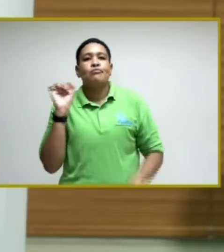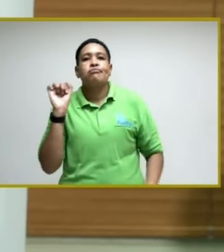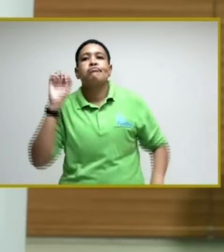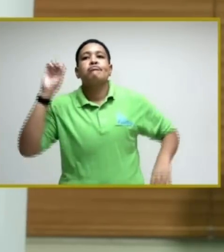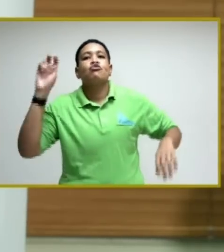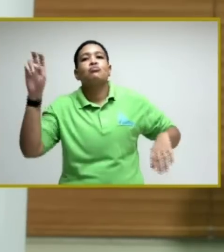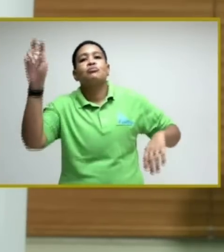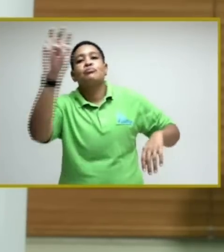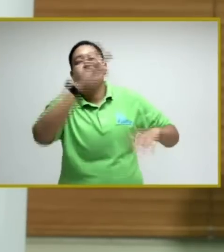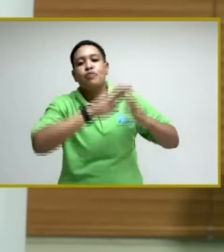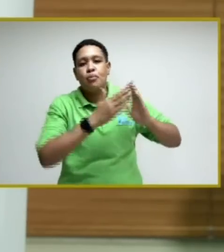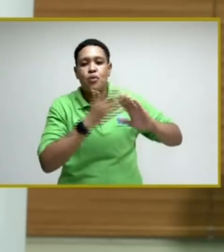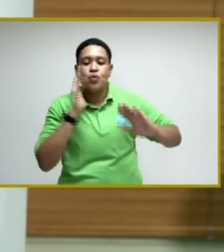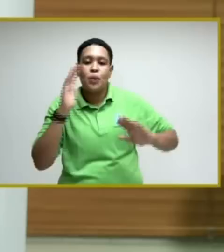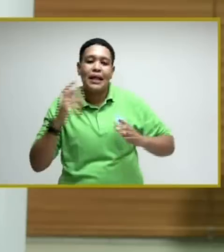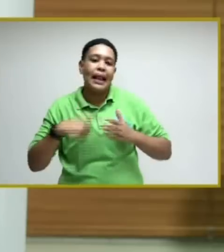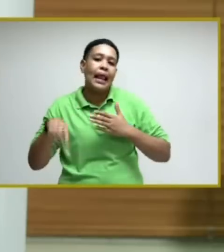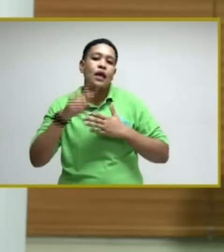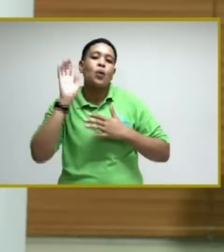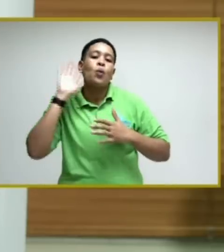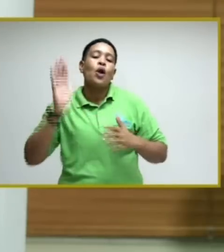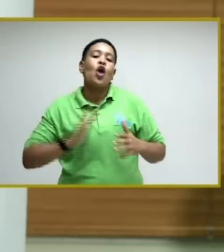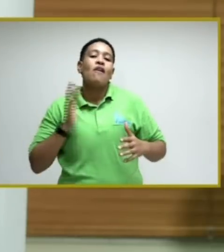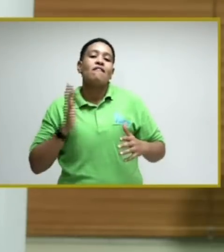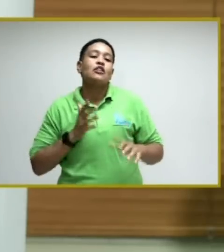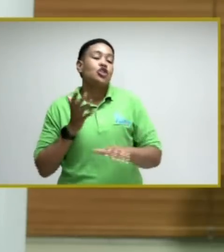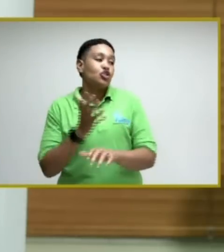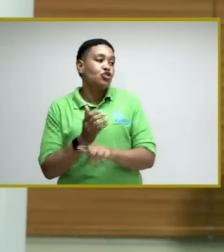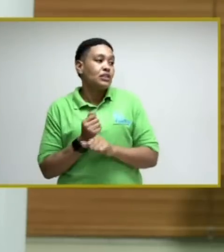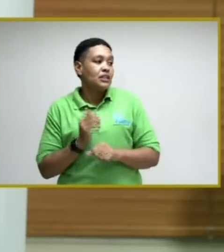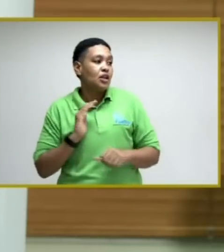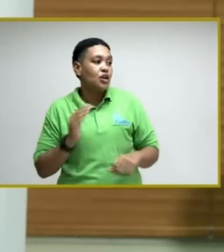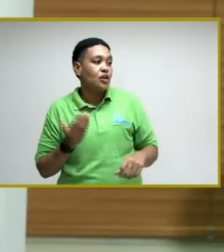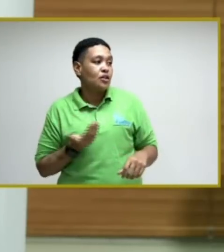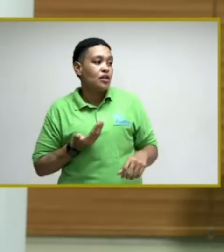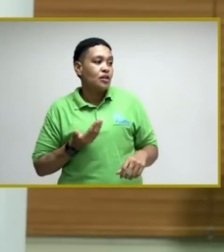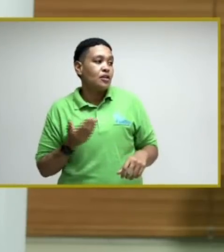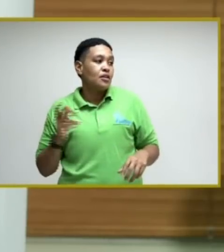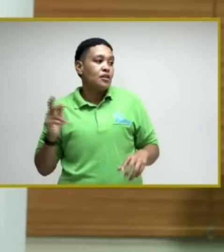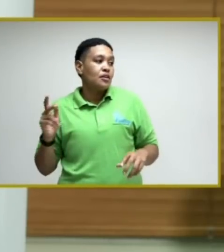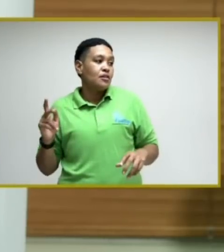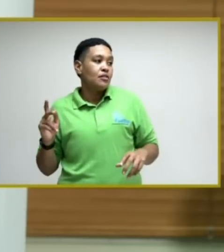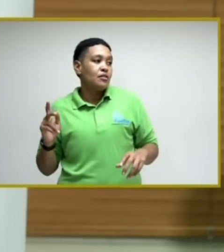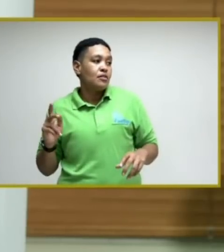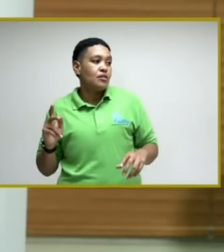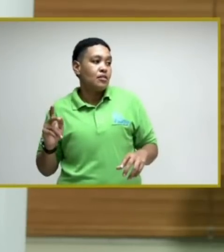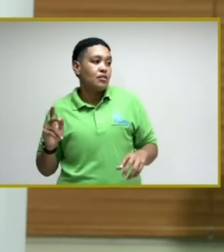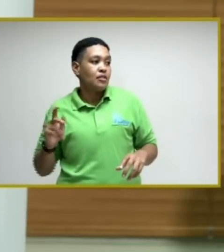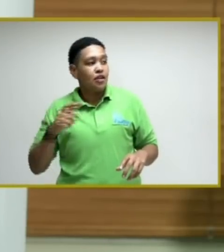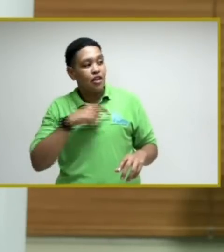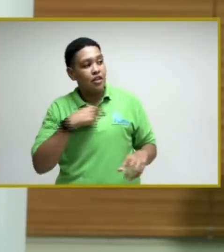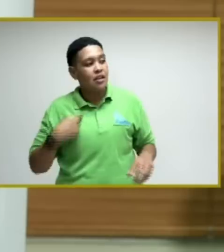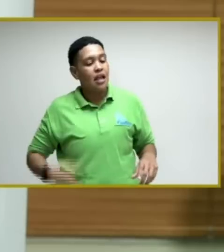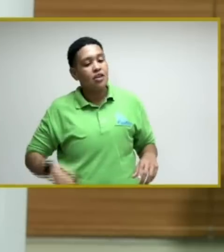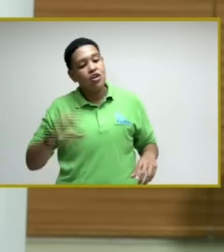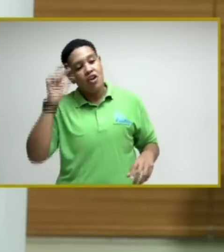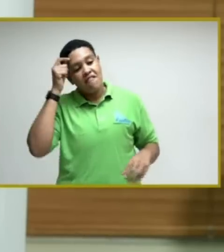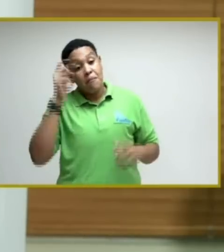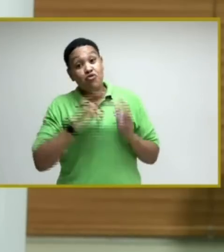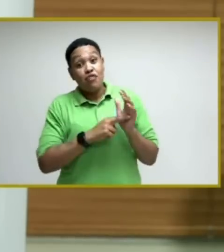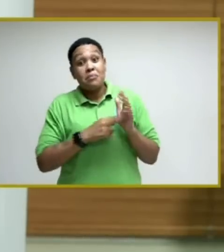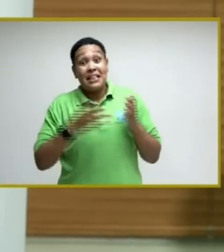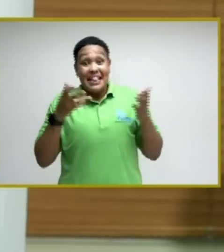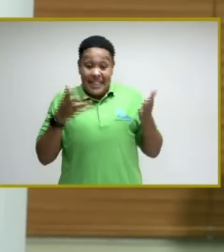week we will officially receive, or the people, the Chinese government, the representatives here,